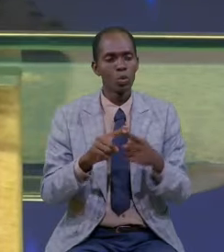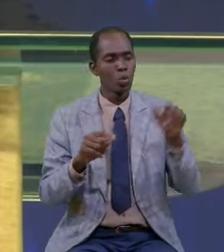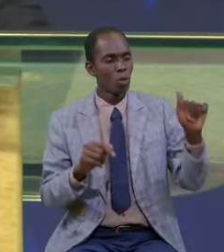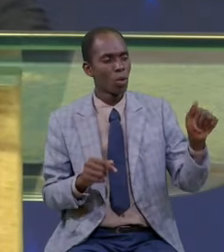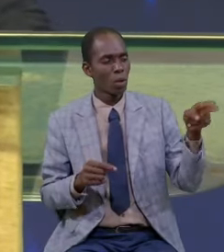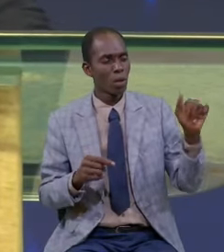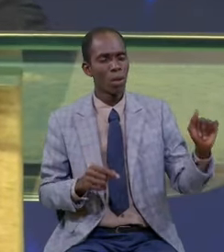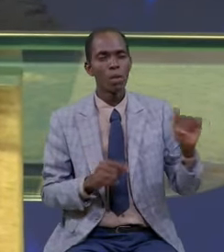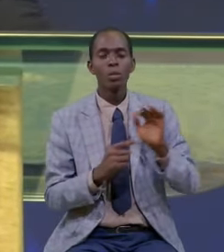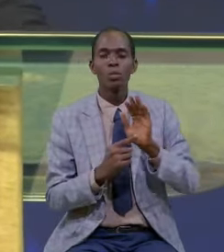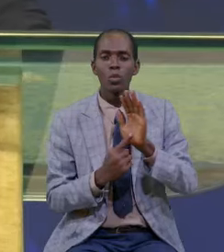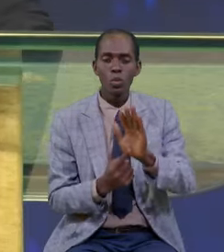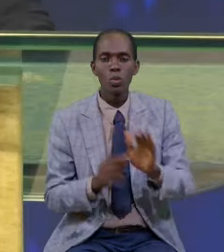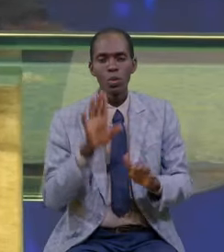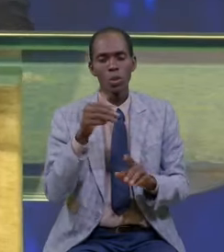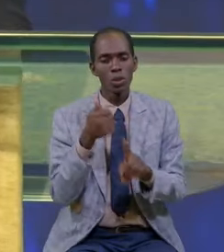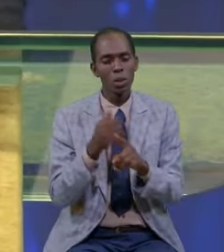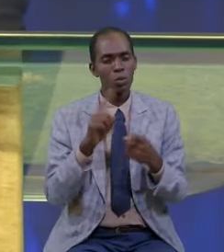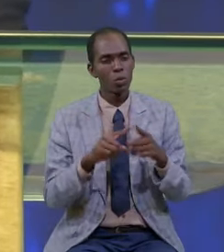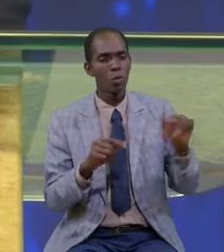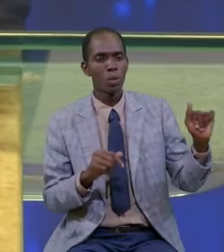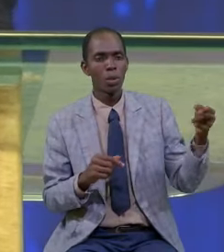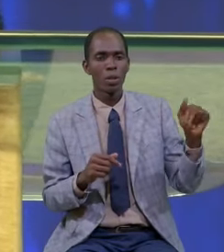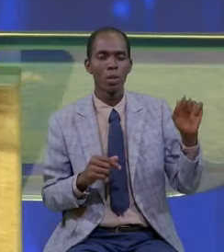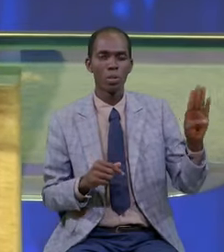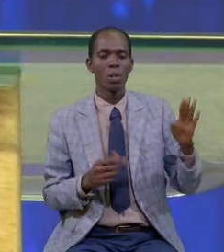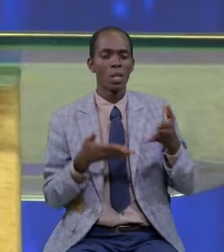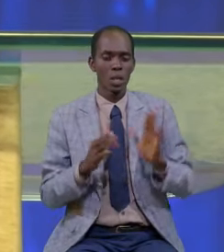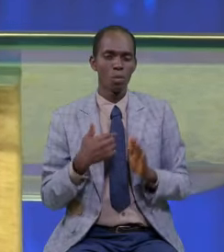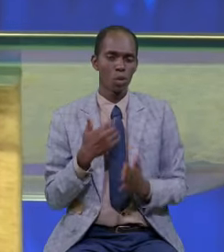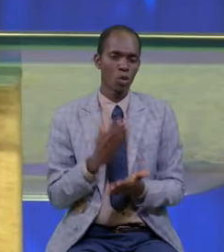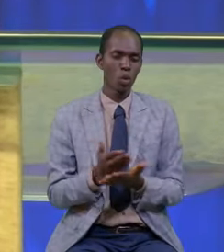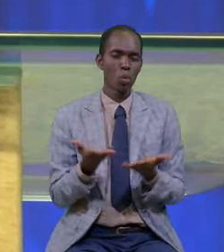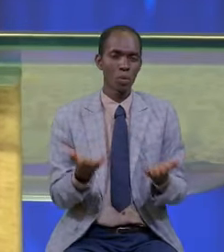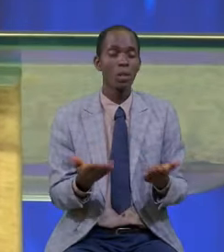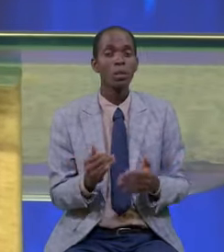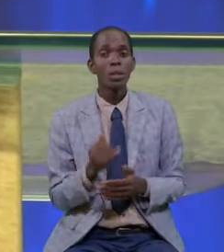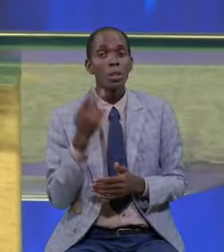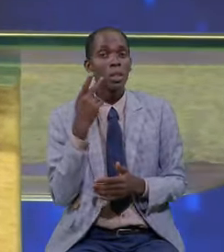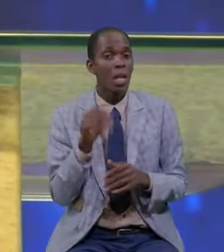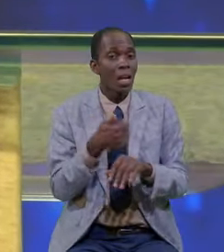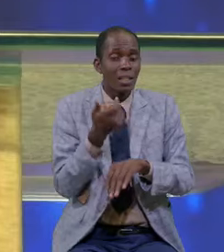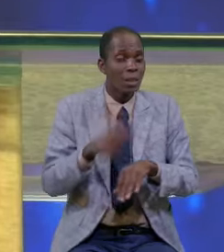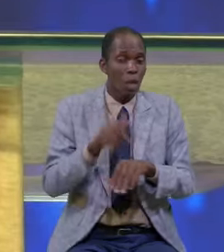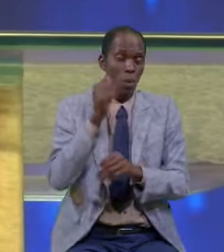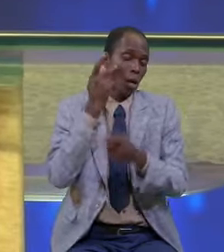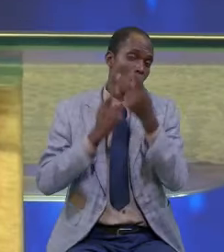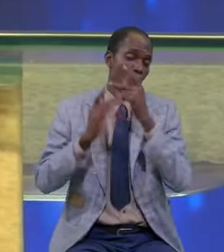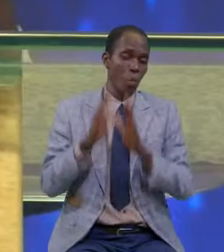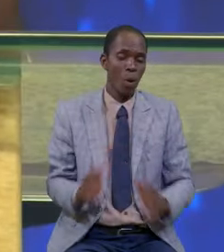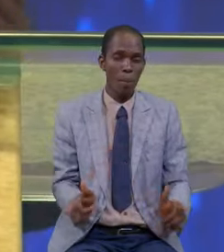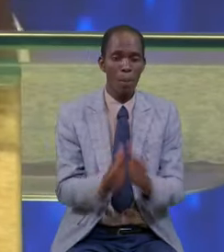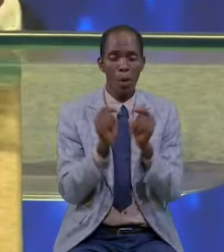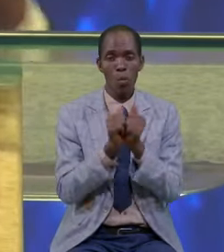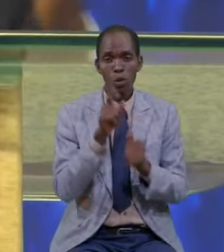Show thyself unto Ahab. Let me stop there for a moment. Anytime a prophet comes before you and